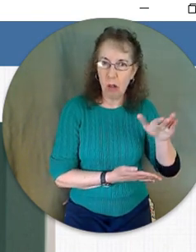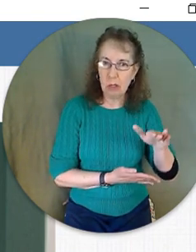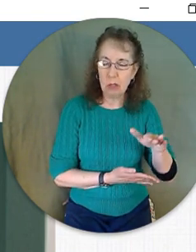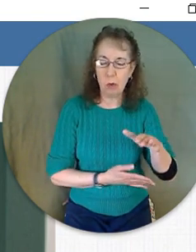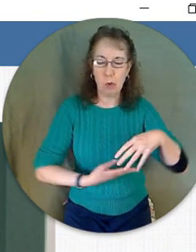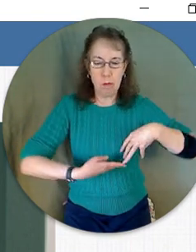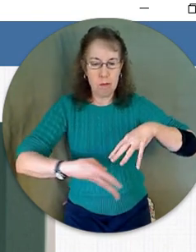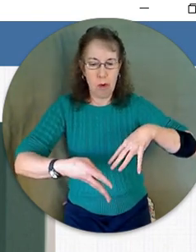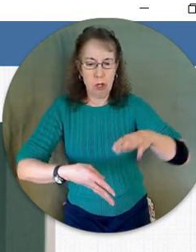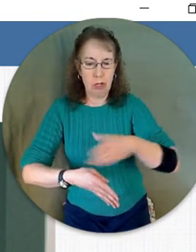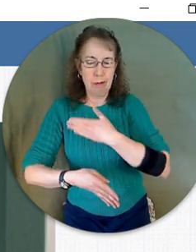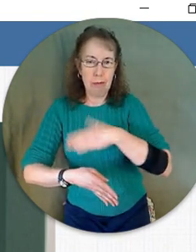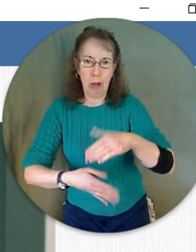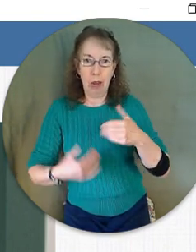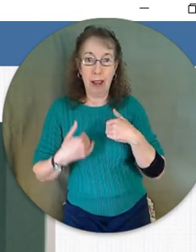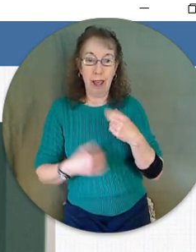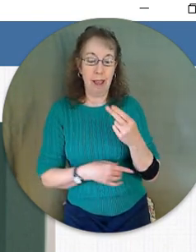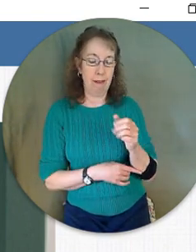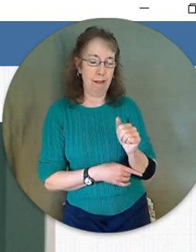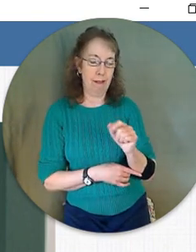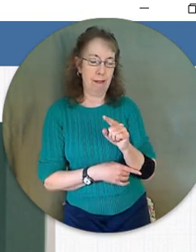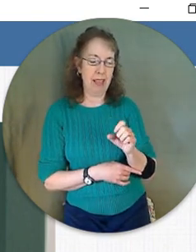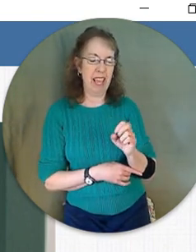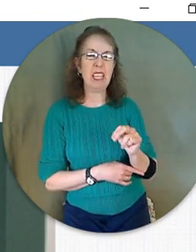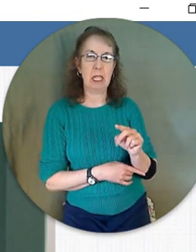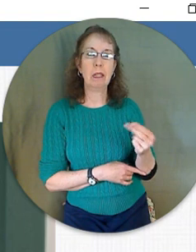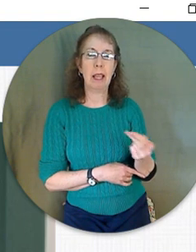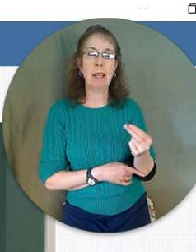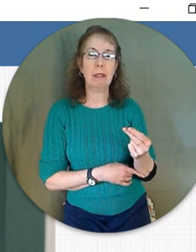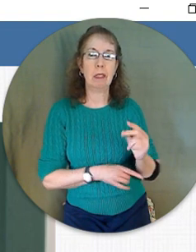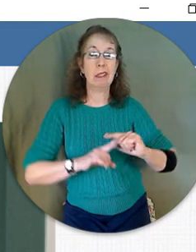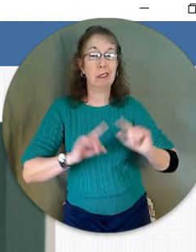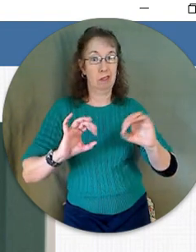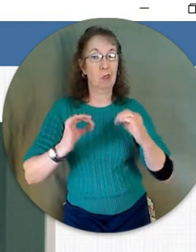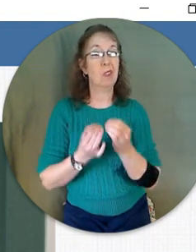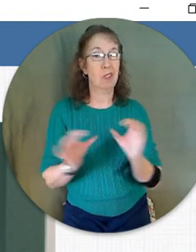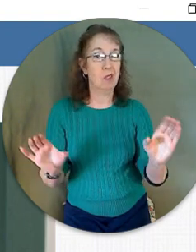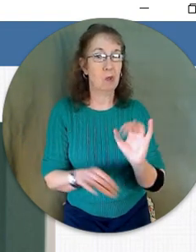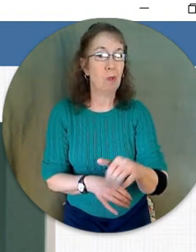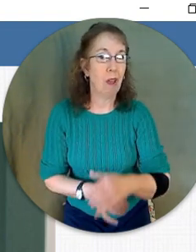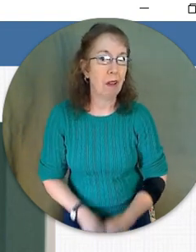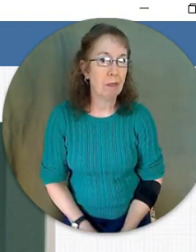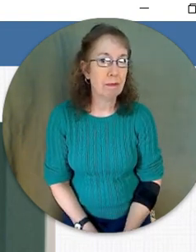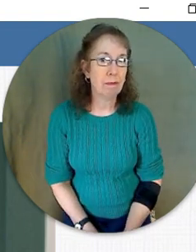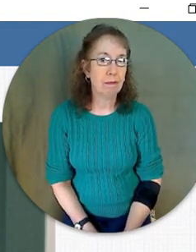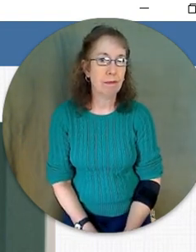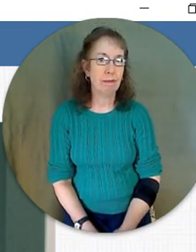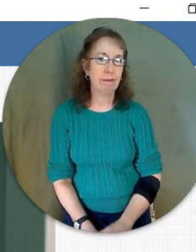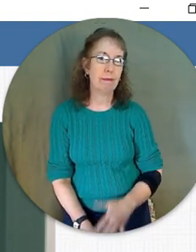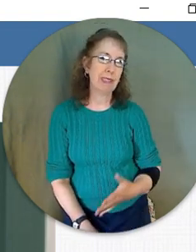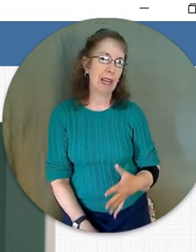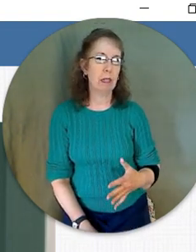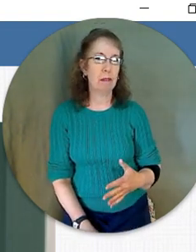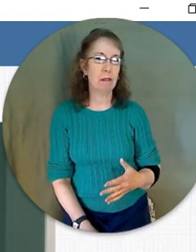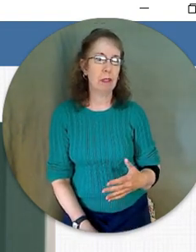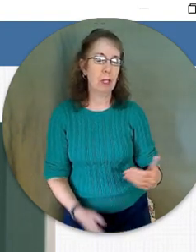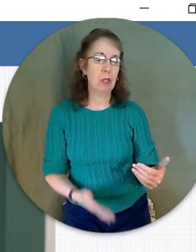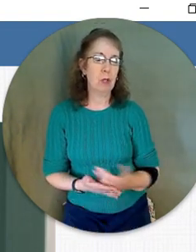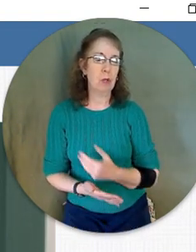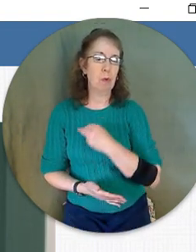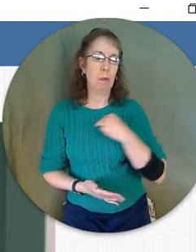hazing. So different organizations can have them. And so it's a way to kind of, for the newcomer